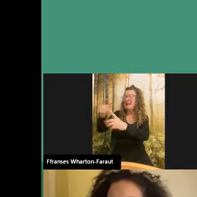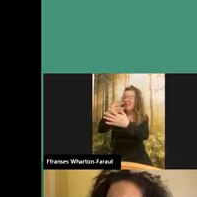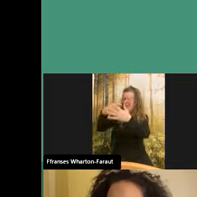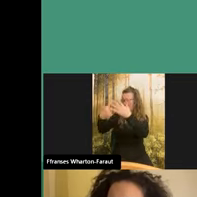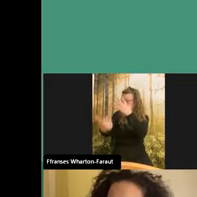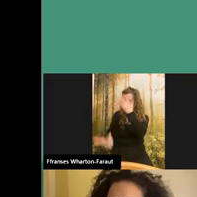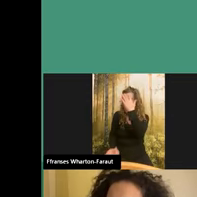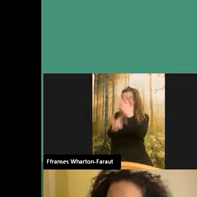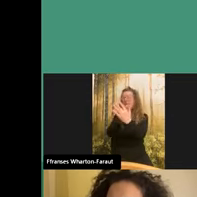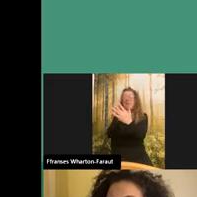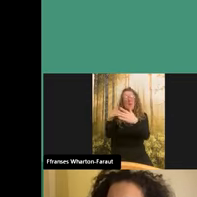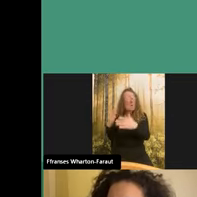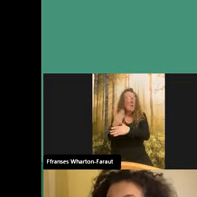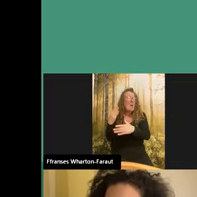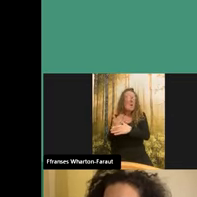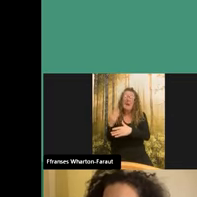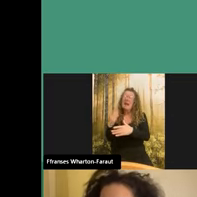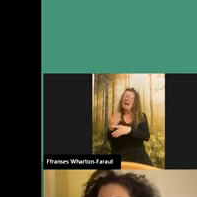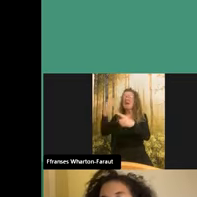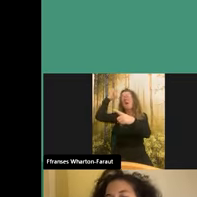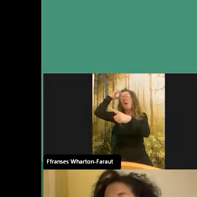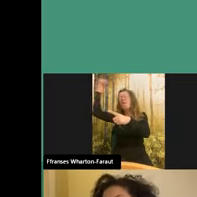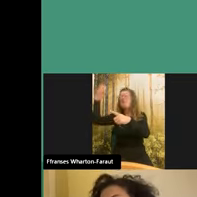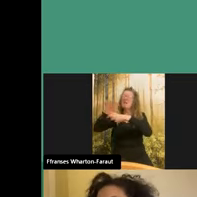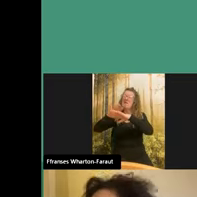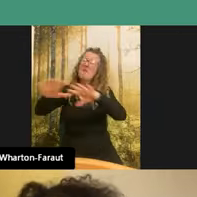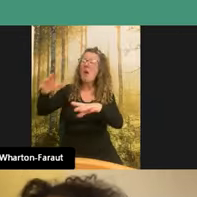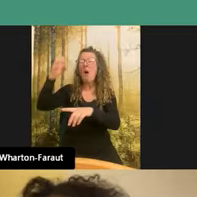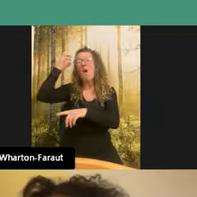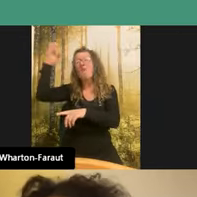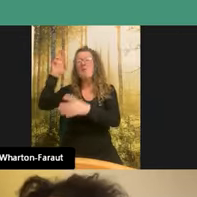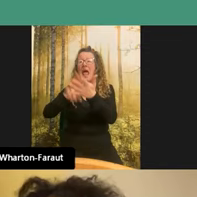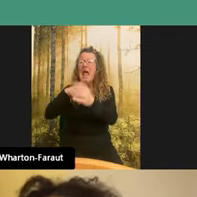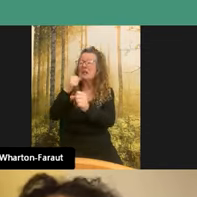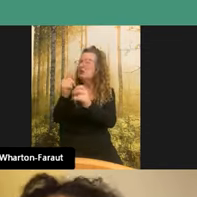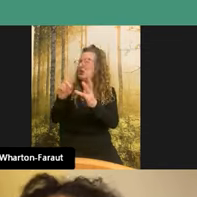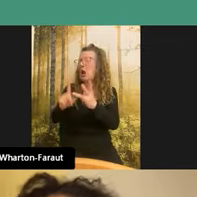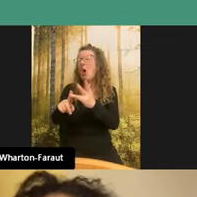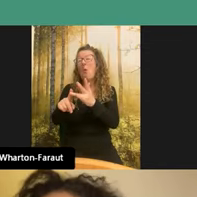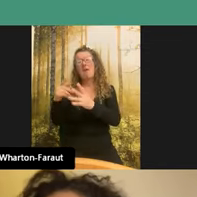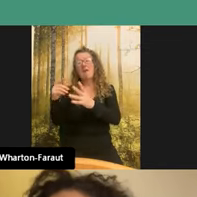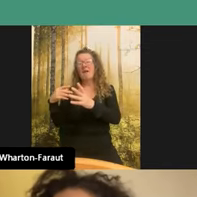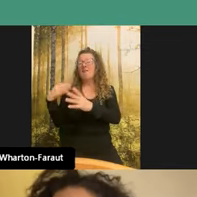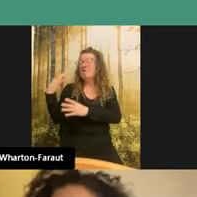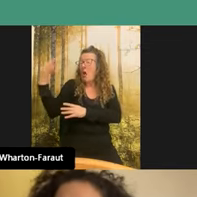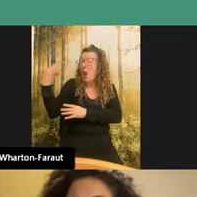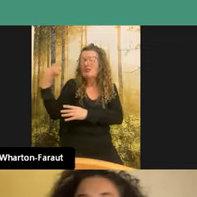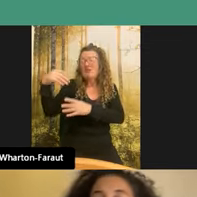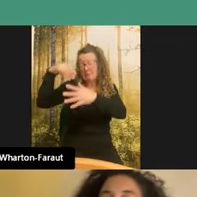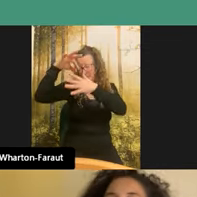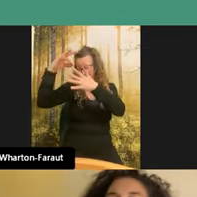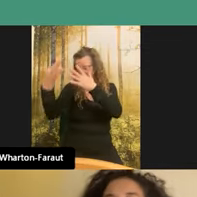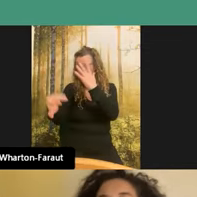they're all working in incredible in government and non-governmental NGO and voluntary and charitable sectors, all kinds of different